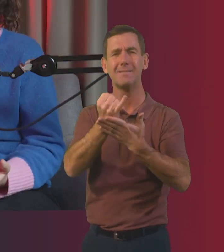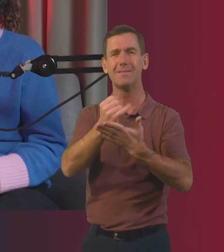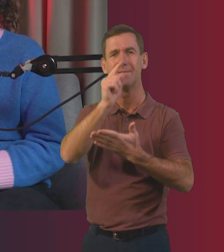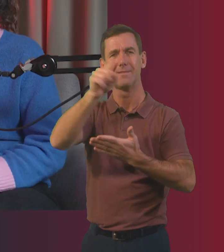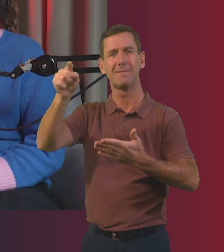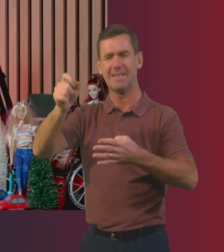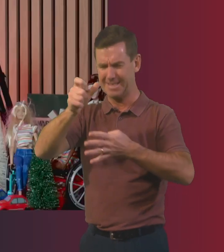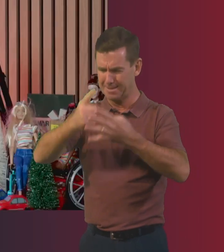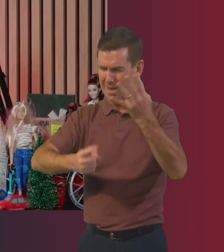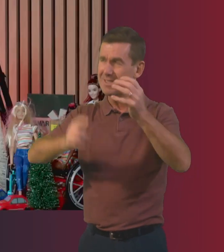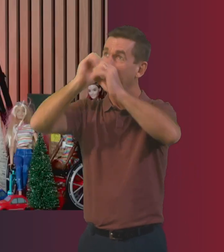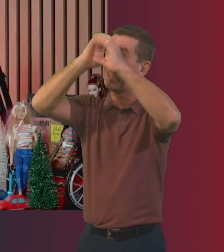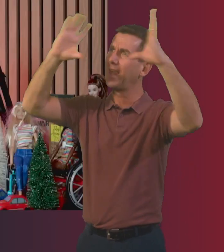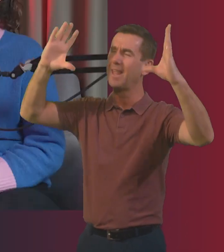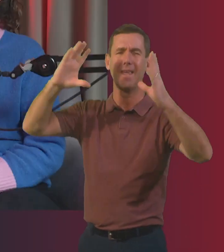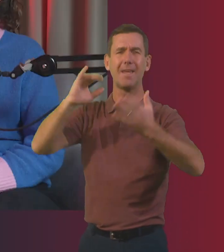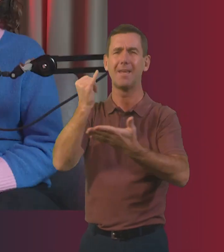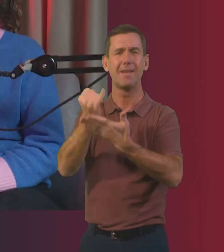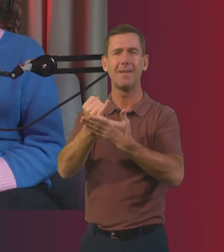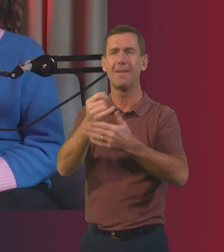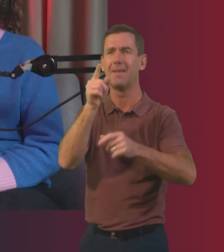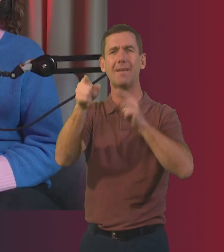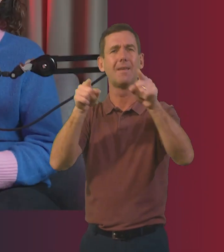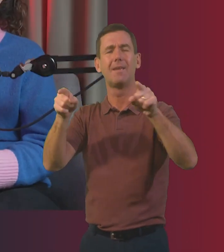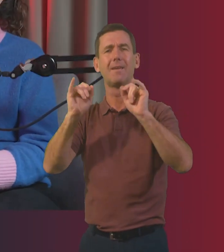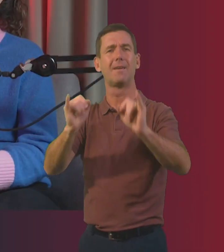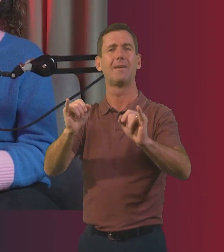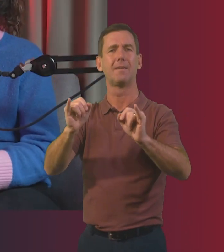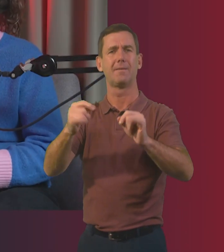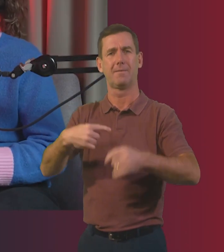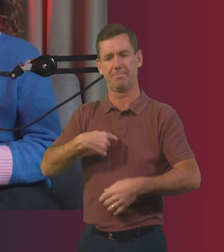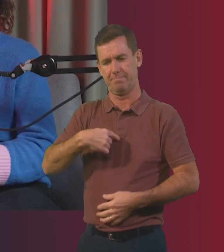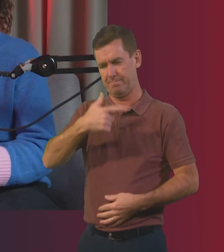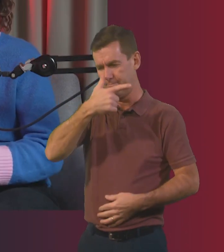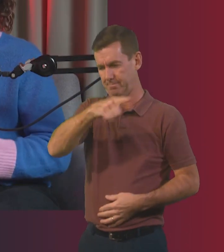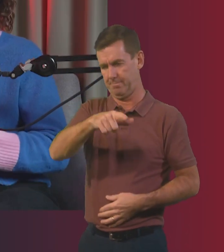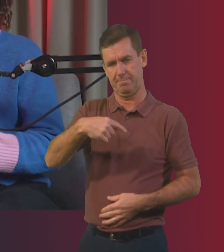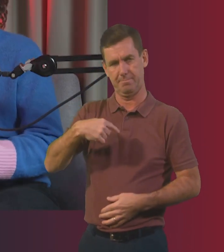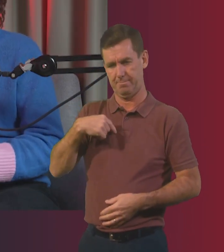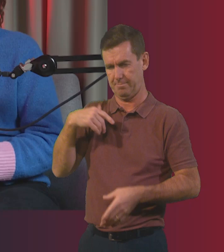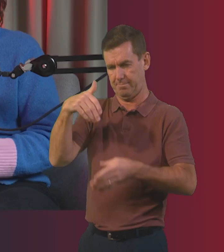actually should be. So I feel quite fortunate that I've kind of fallen into that.